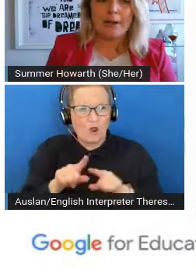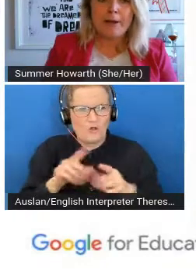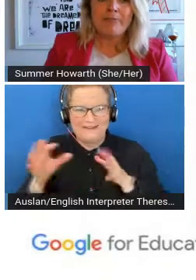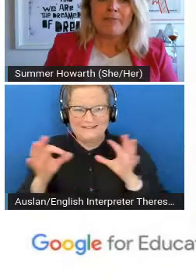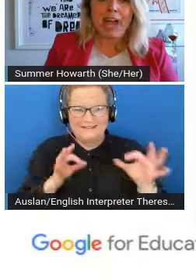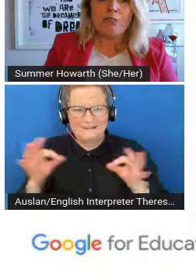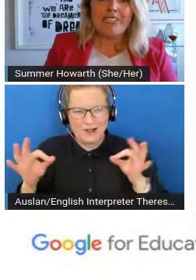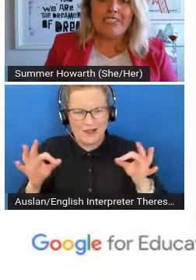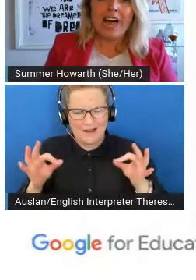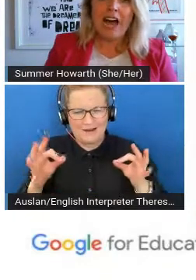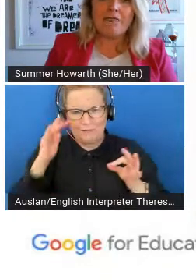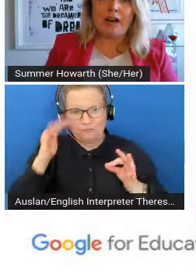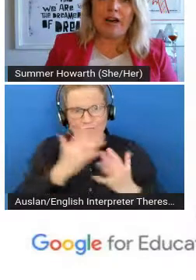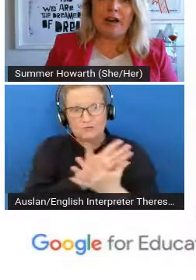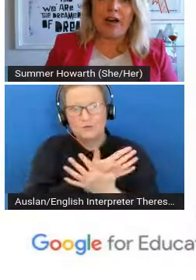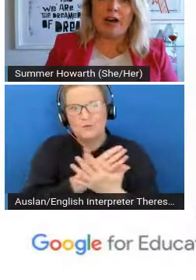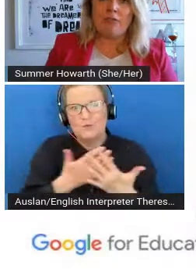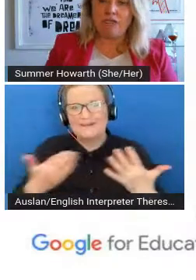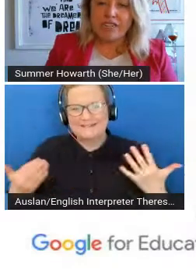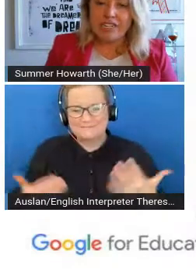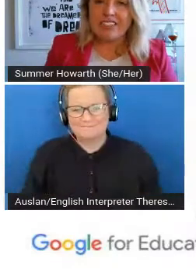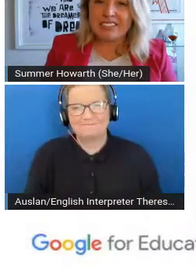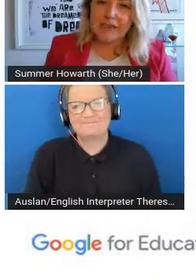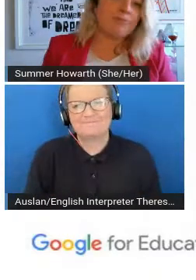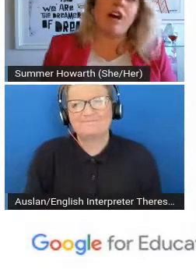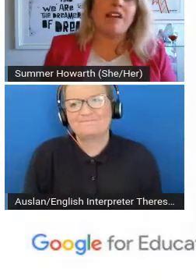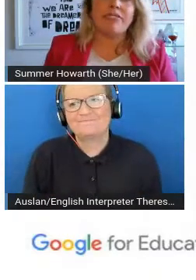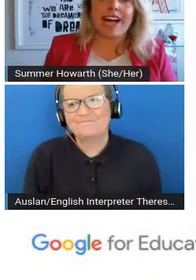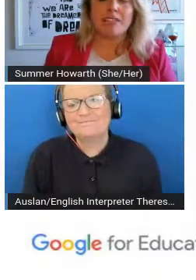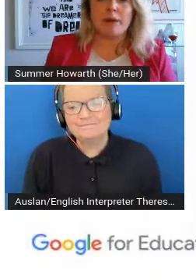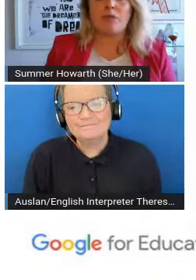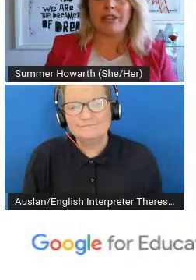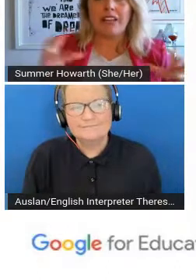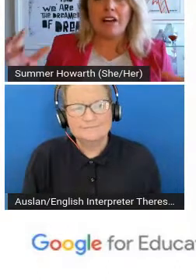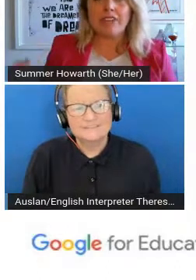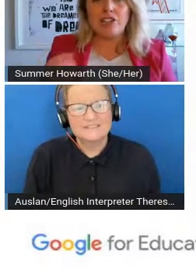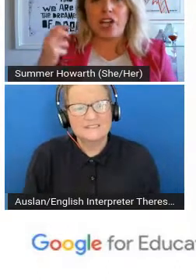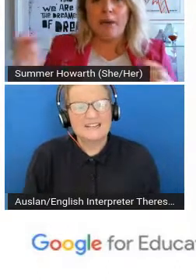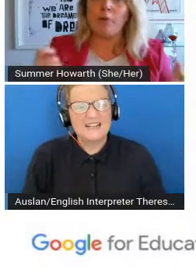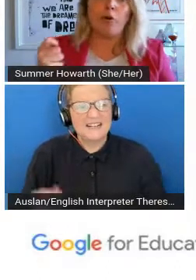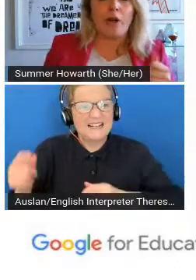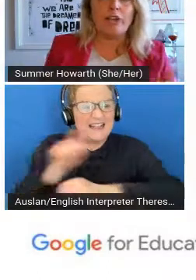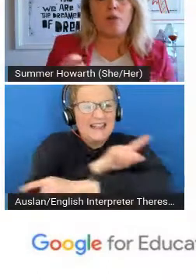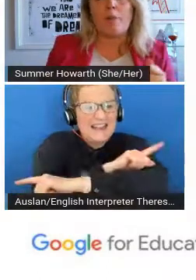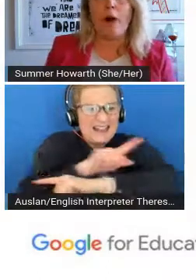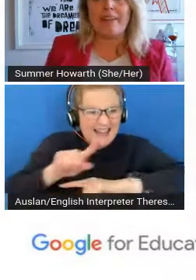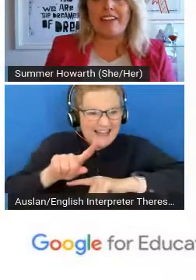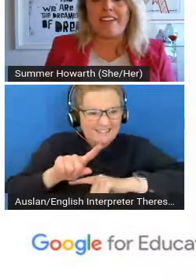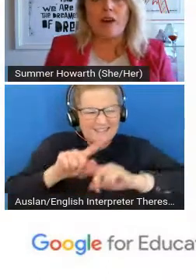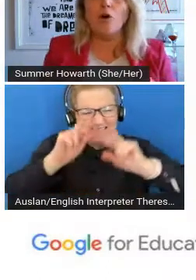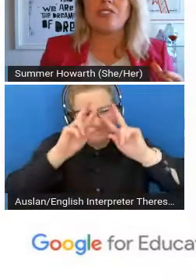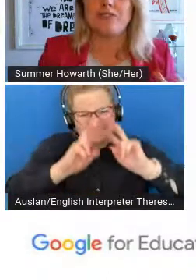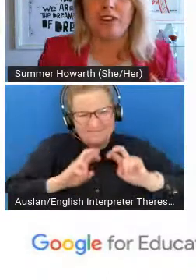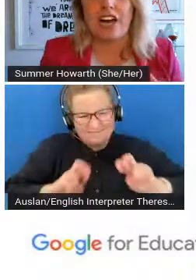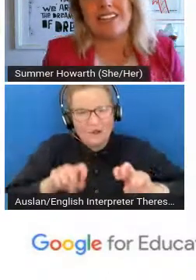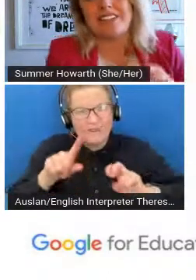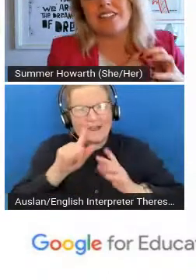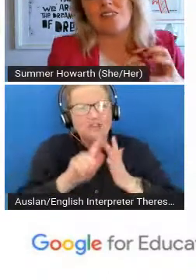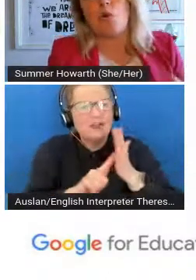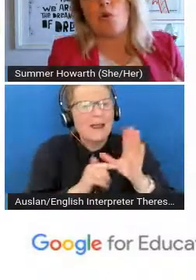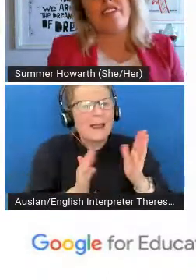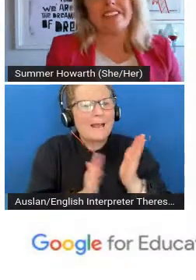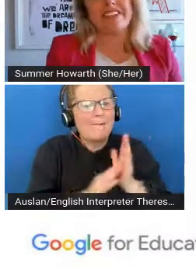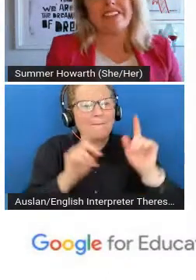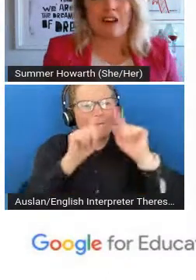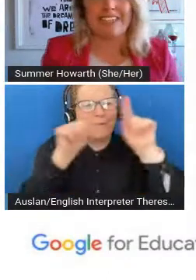suite. And we did have a real deep dive last week, and we love that Jamboard where you were popping in there all different ideas